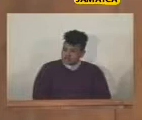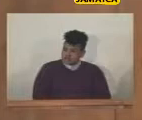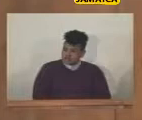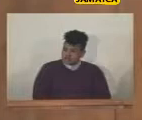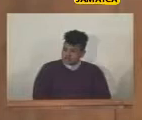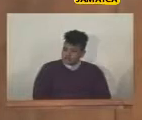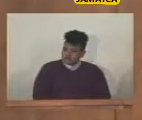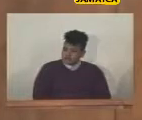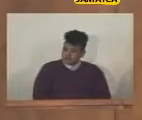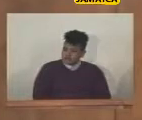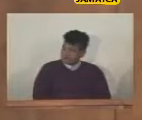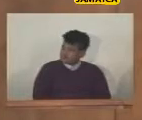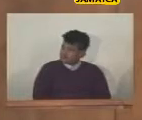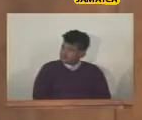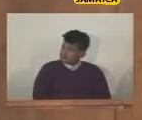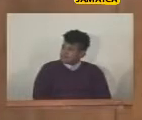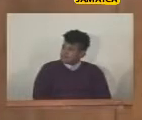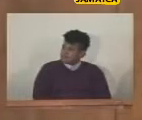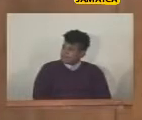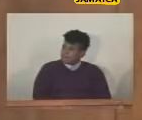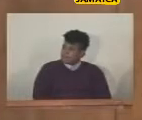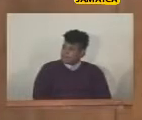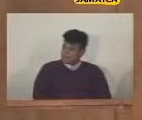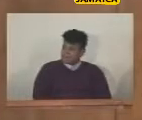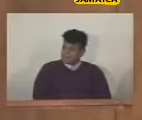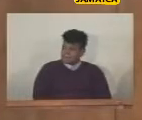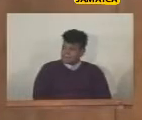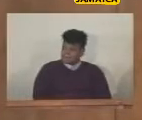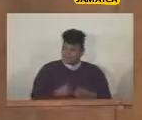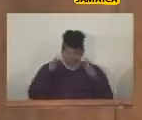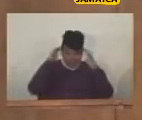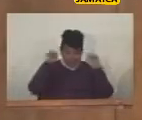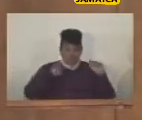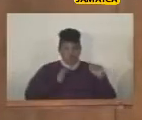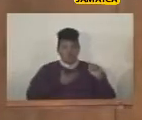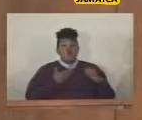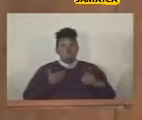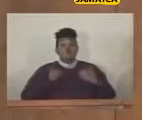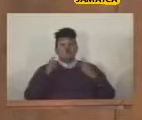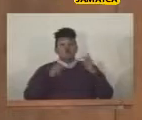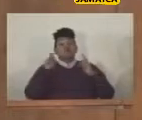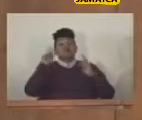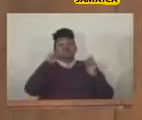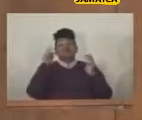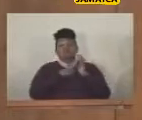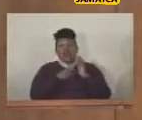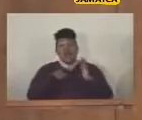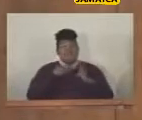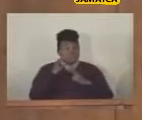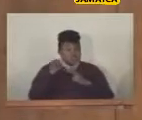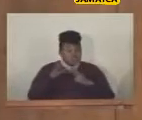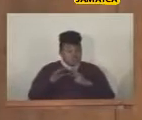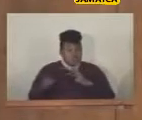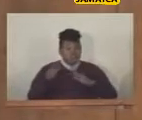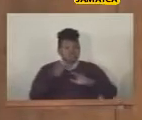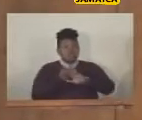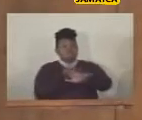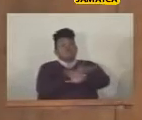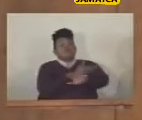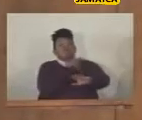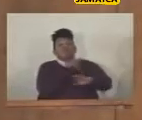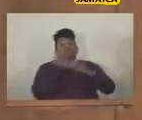over. And when a community is united, criminals cannot thrive there. Young men and women,